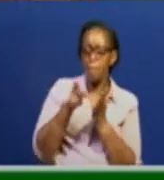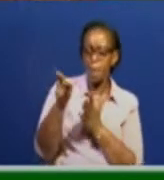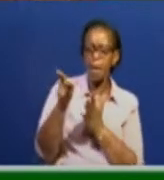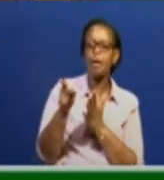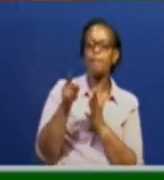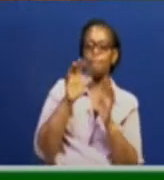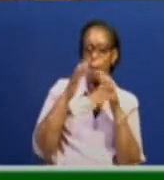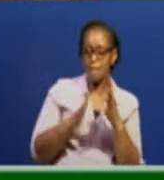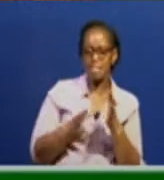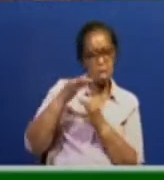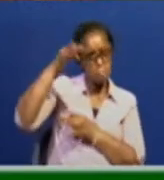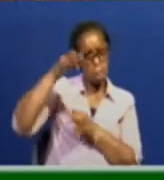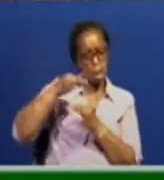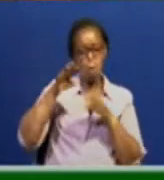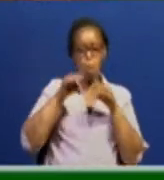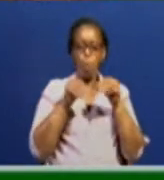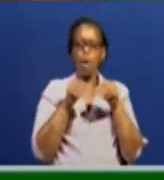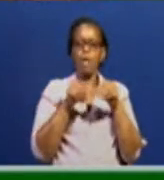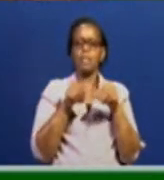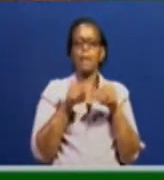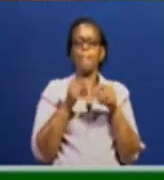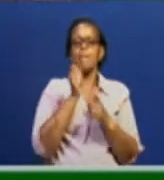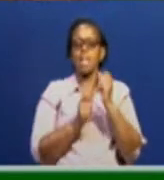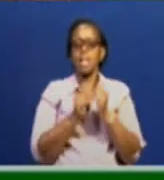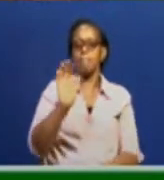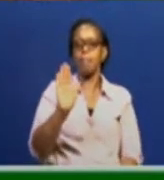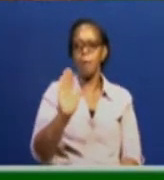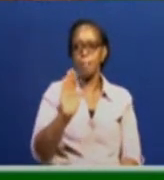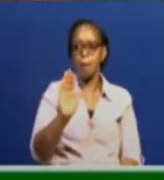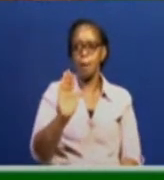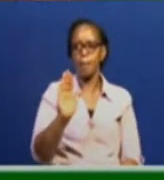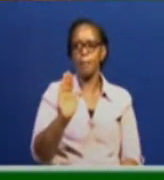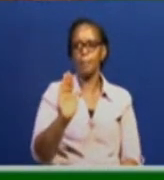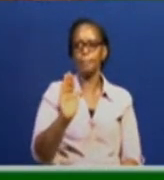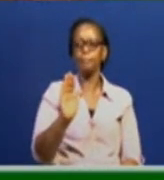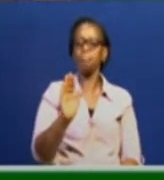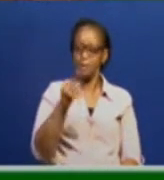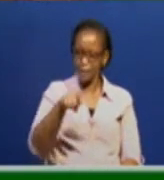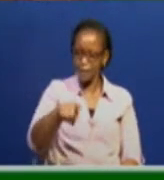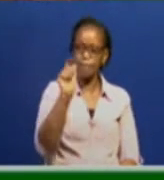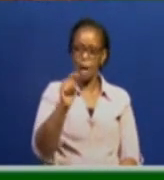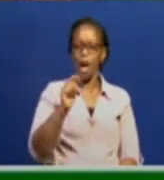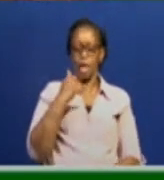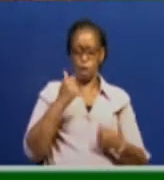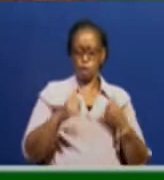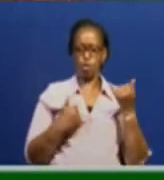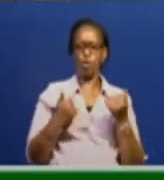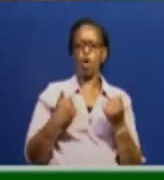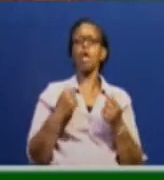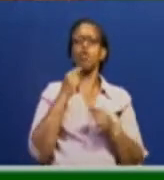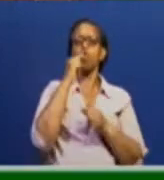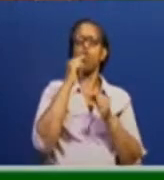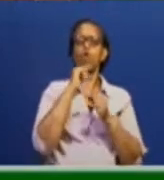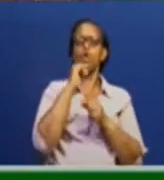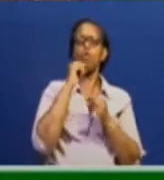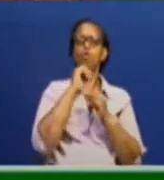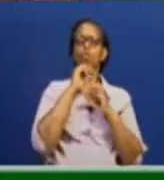quality, boosting incomes, and they can also enjoy global market